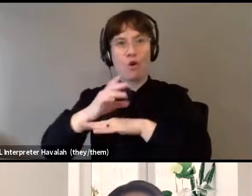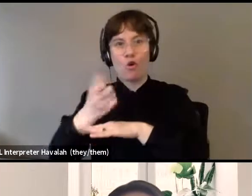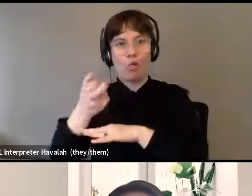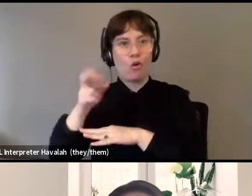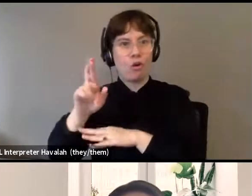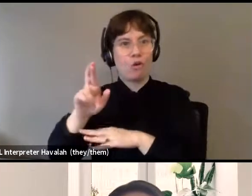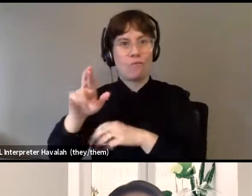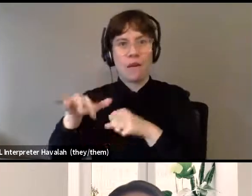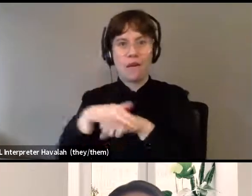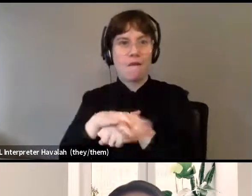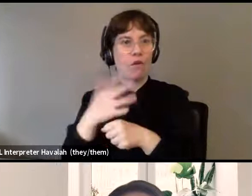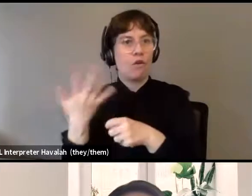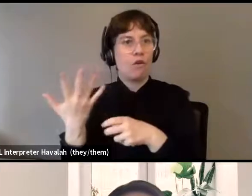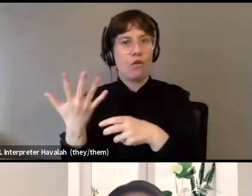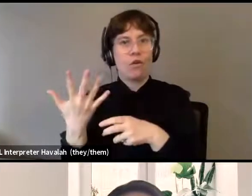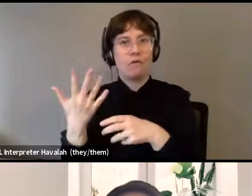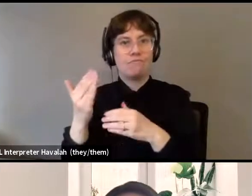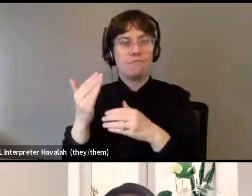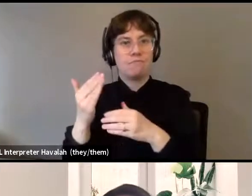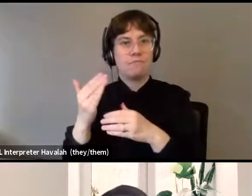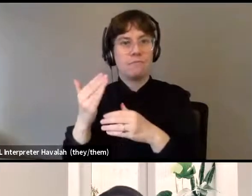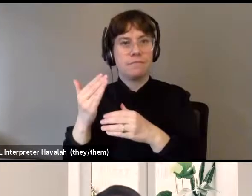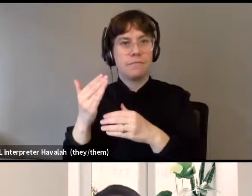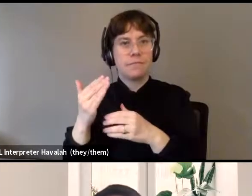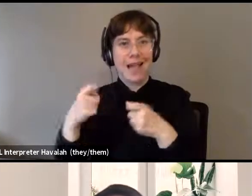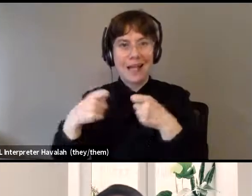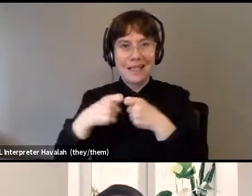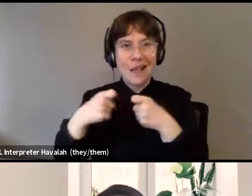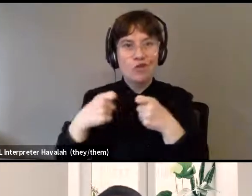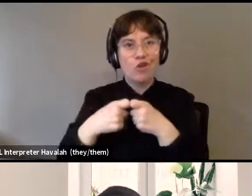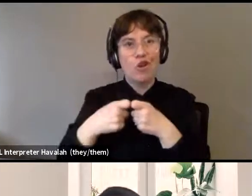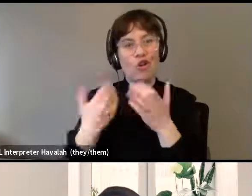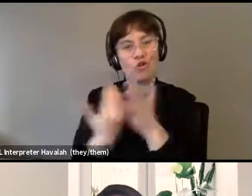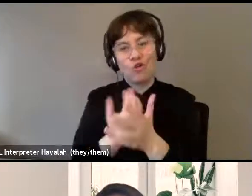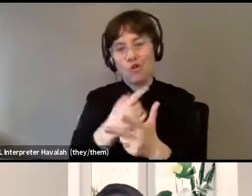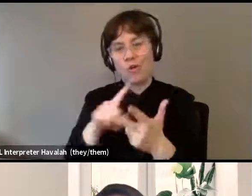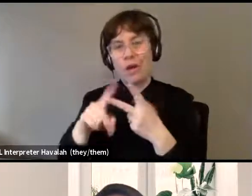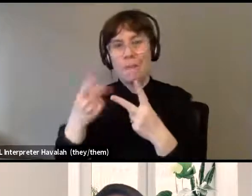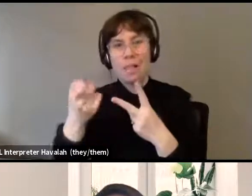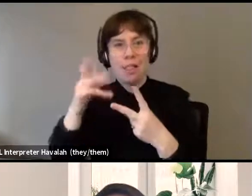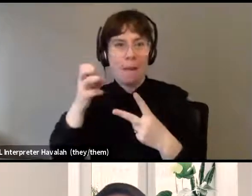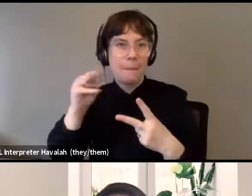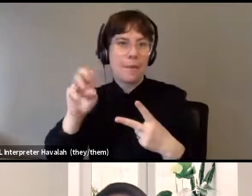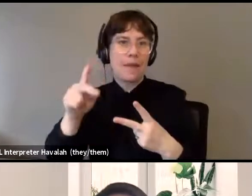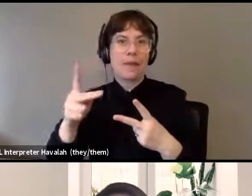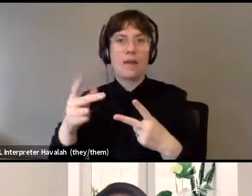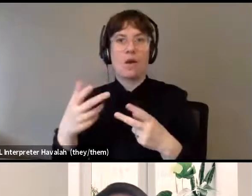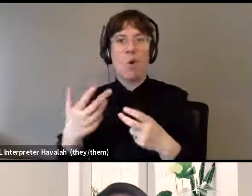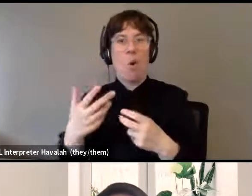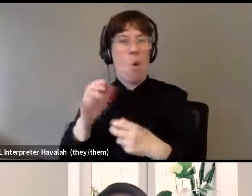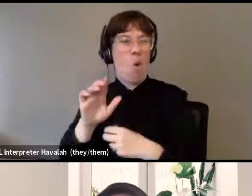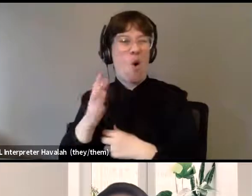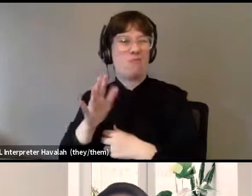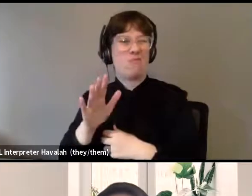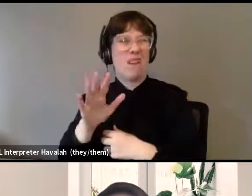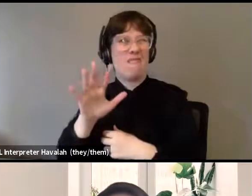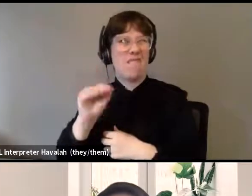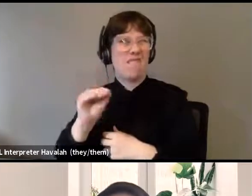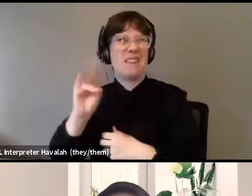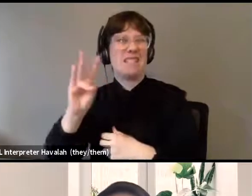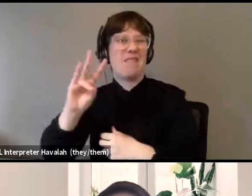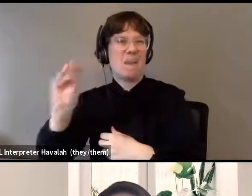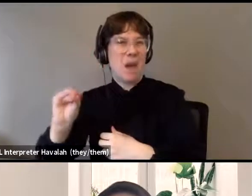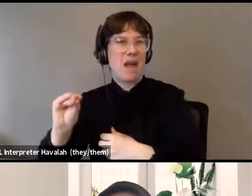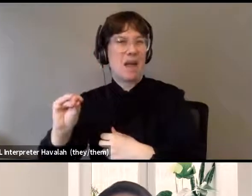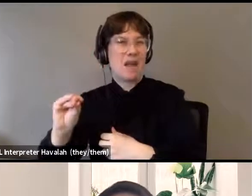cover the upgrade to electrical, the upgrade to plumbing, or at least it would cover 50% of the cost of that, 50 to 75% of the